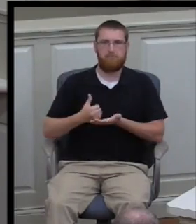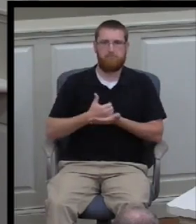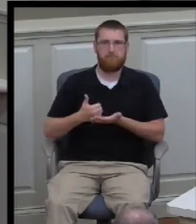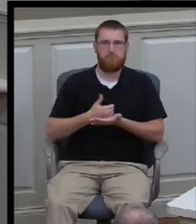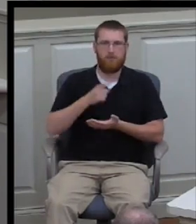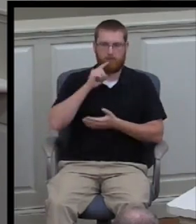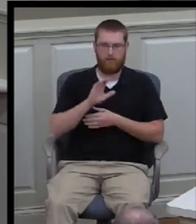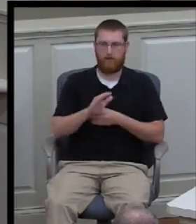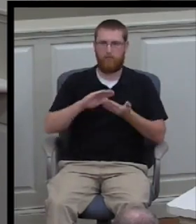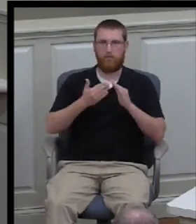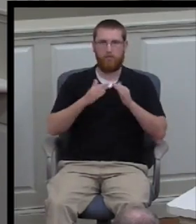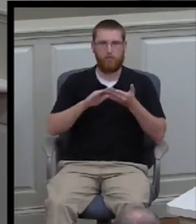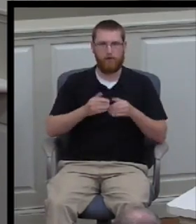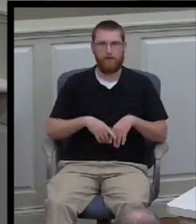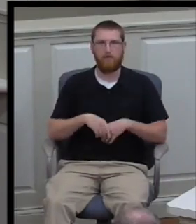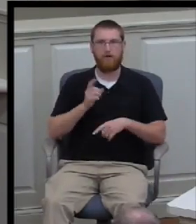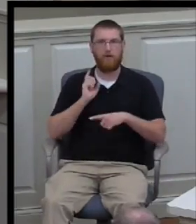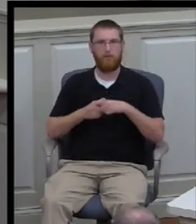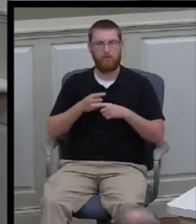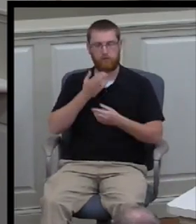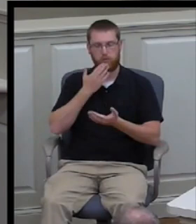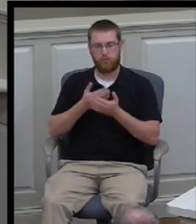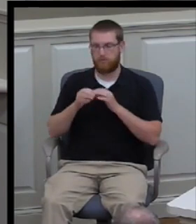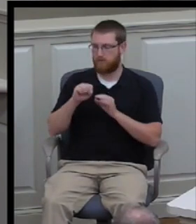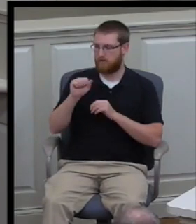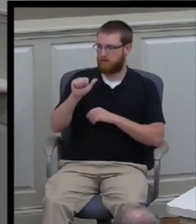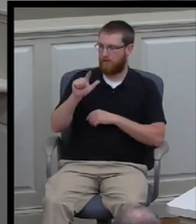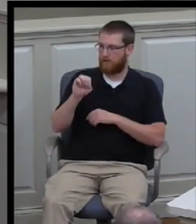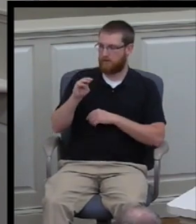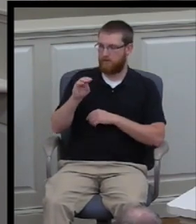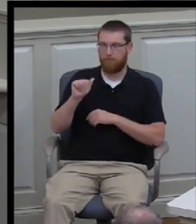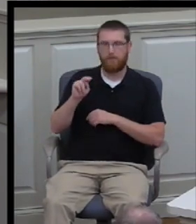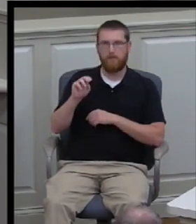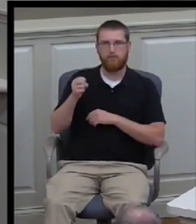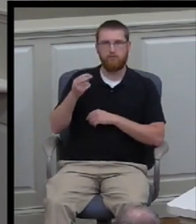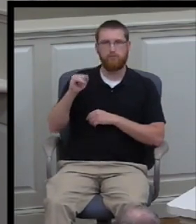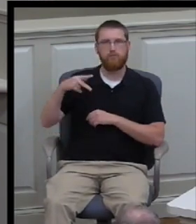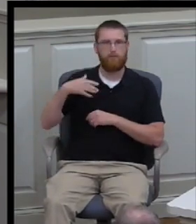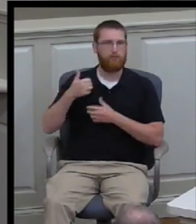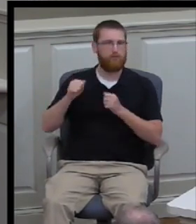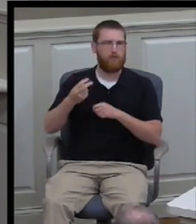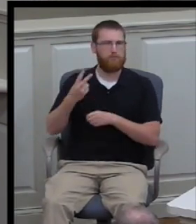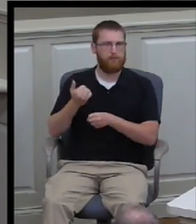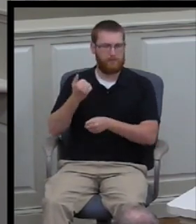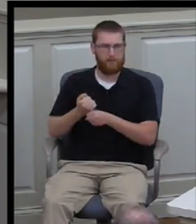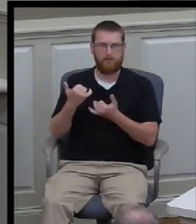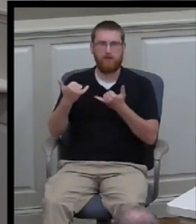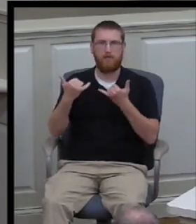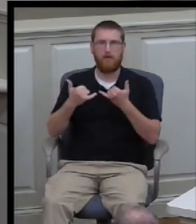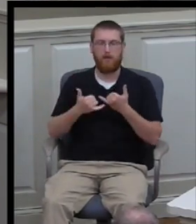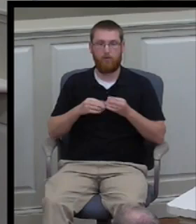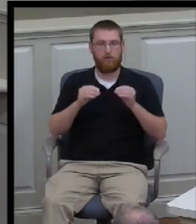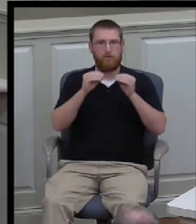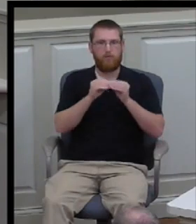think a bit of salesmanship, which we've been trying to do now for about a couple of years, as to it's more than